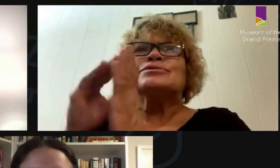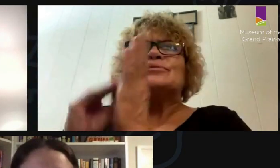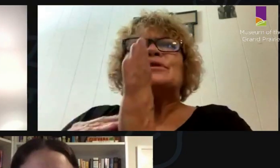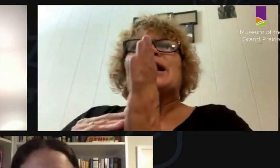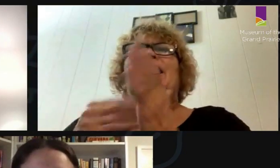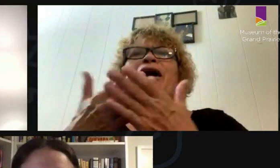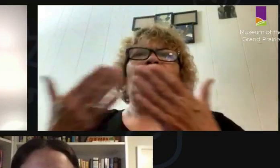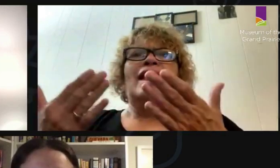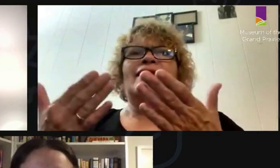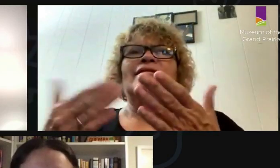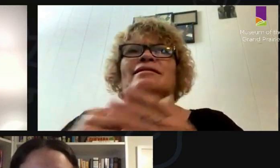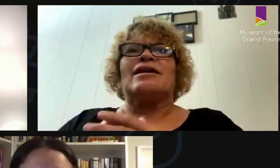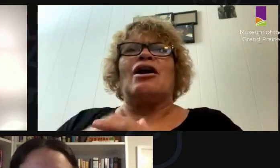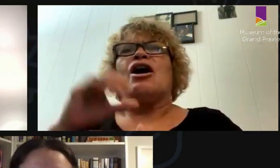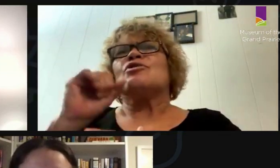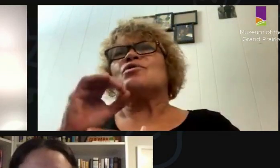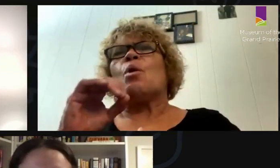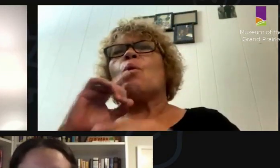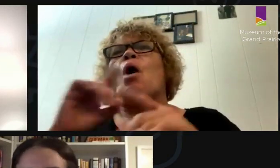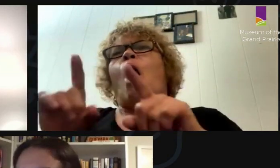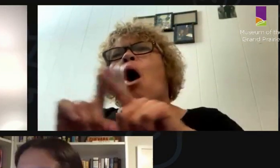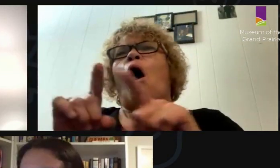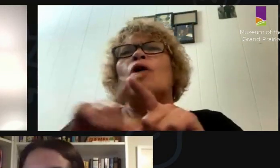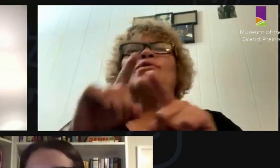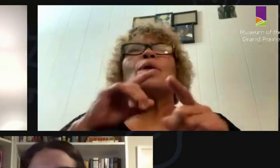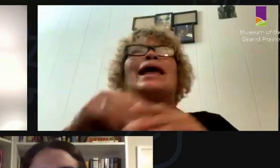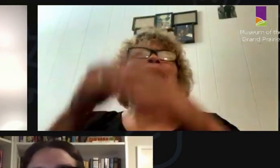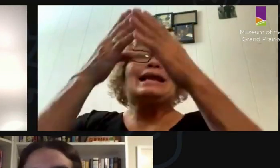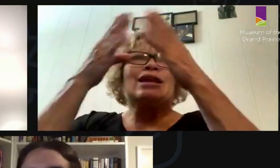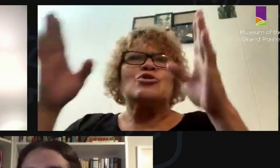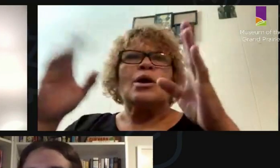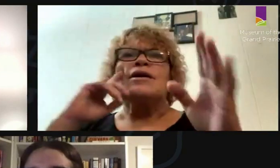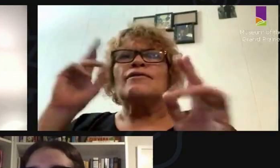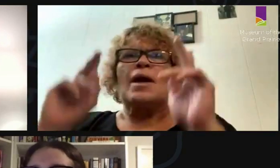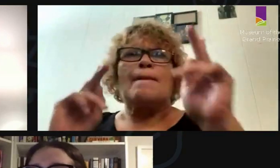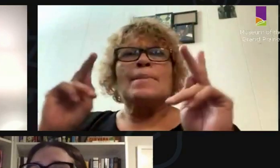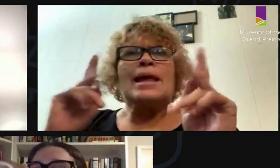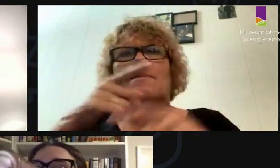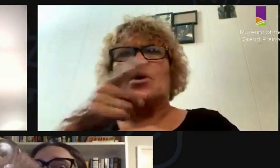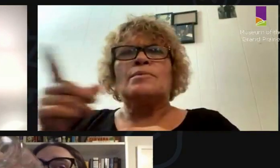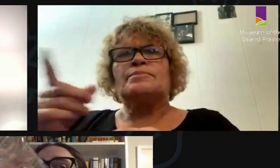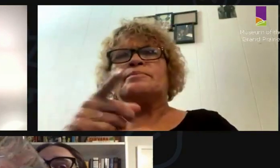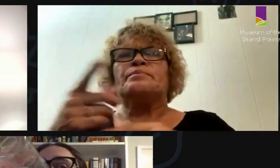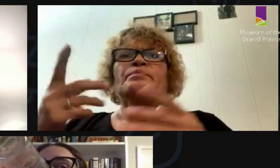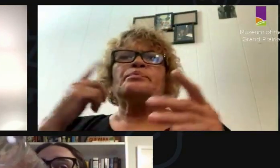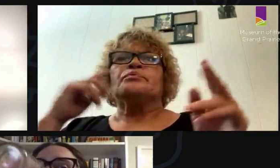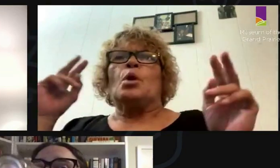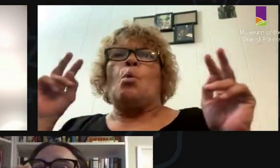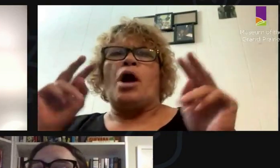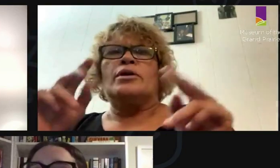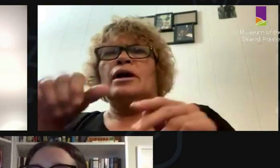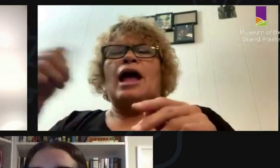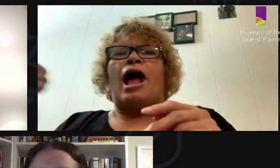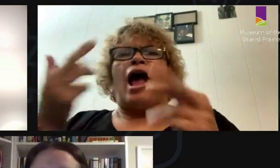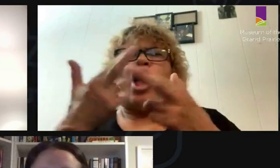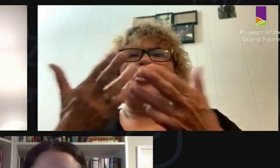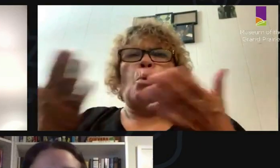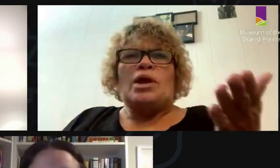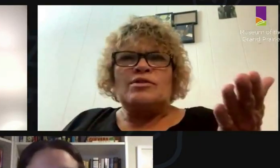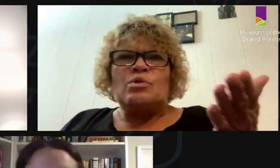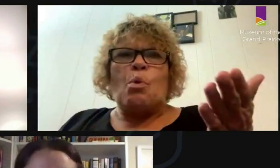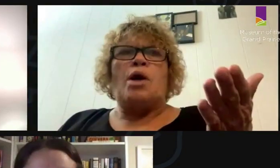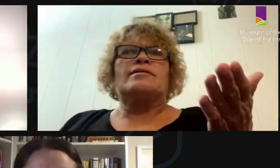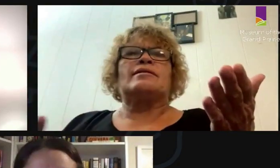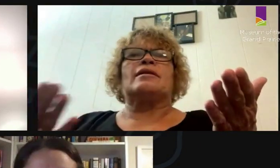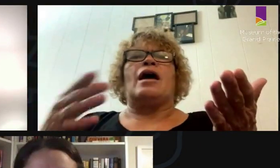thing. And then also just in general, if folks wanted to, you know, look at other resources, you know, and that